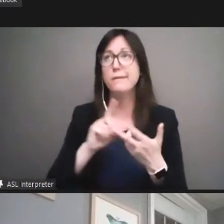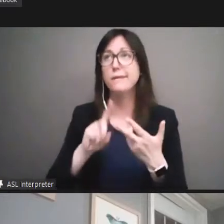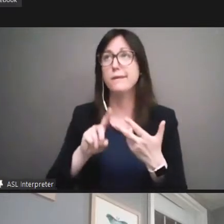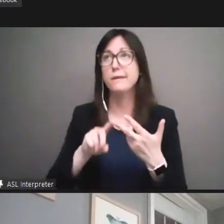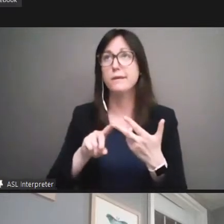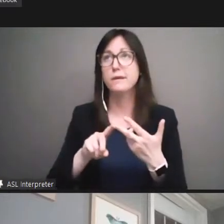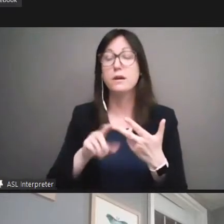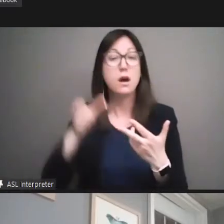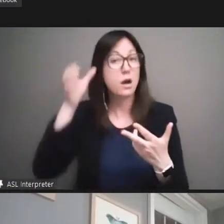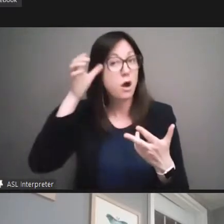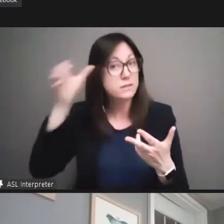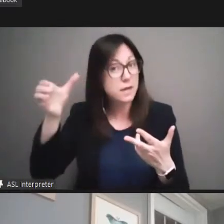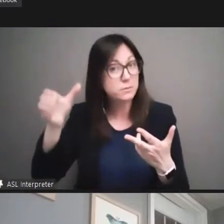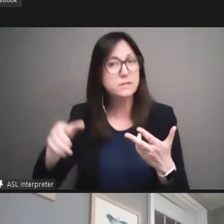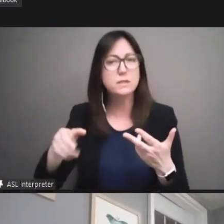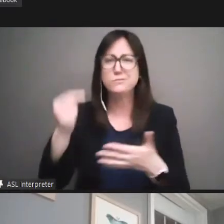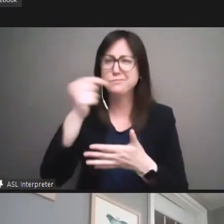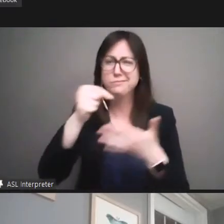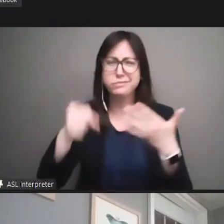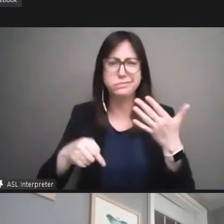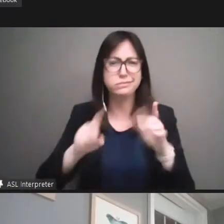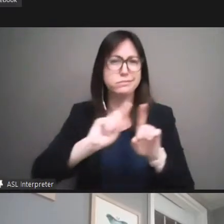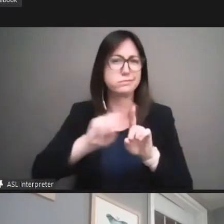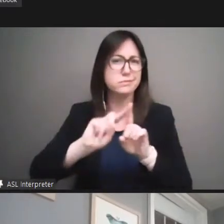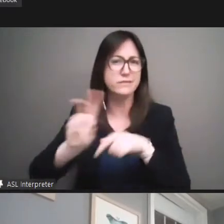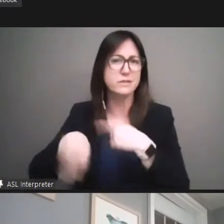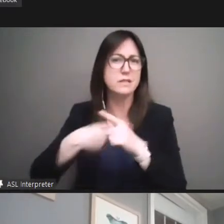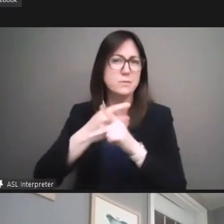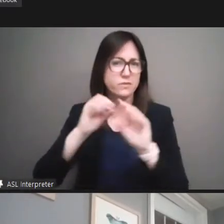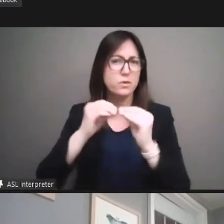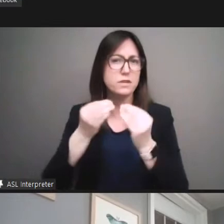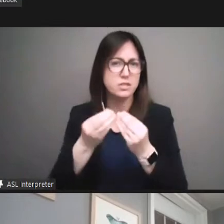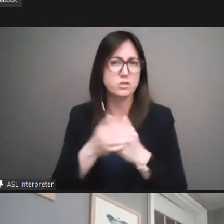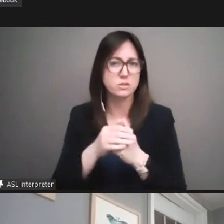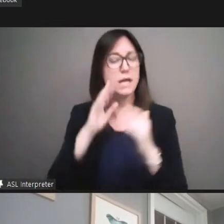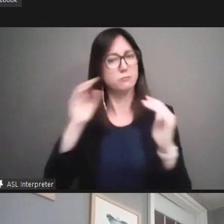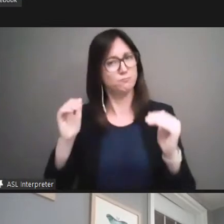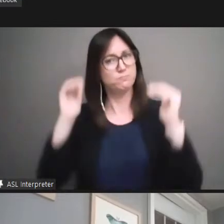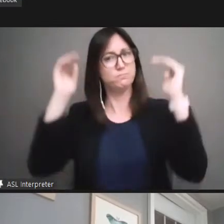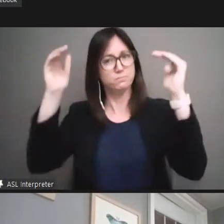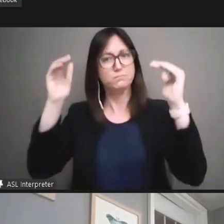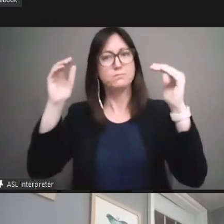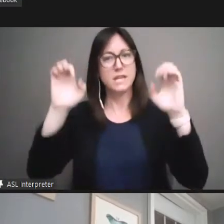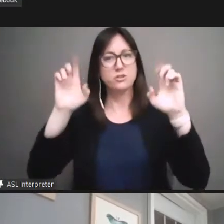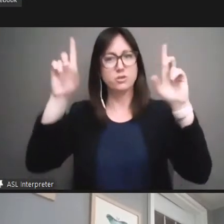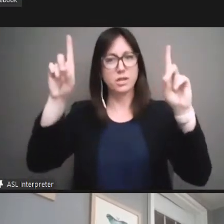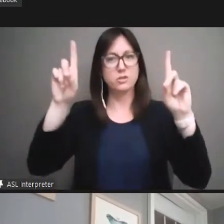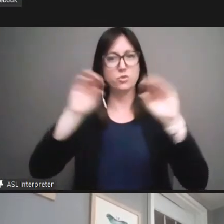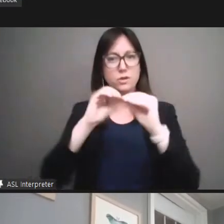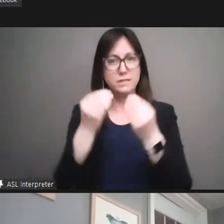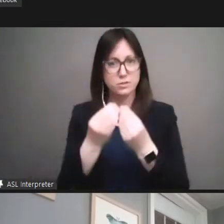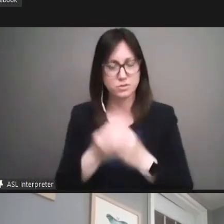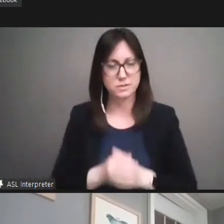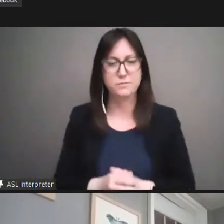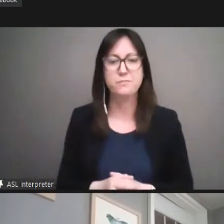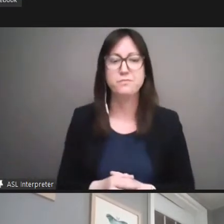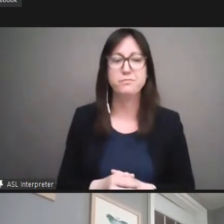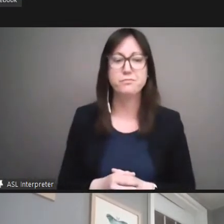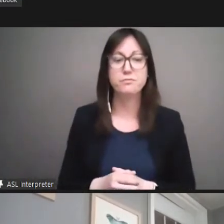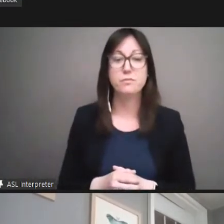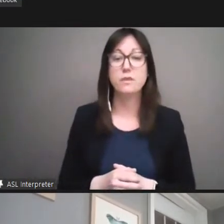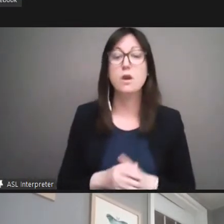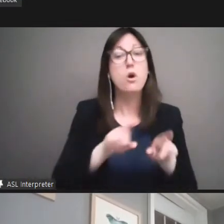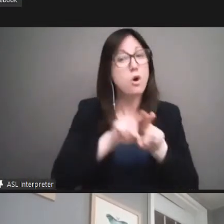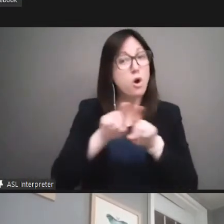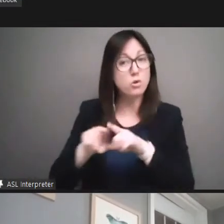CONCEP, and these types of organizations, higher education organizations. And we also meet with labor